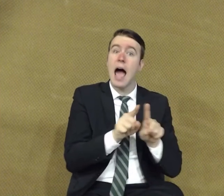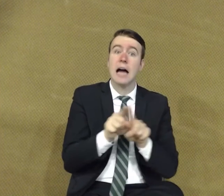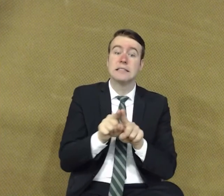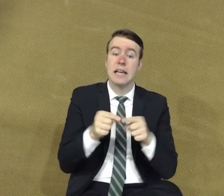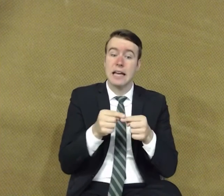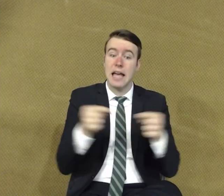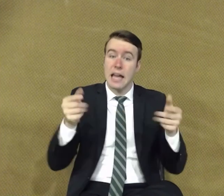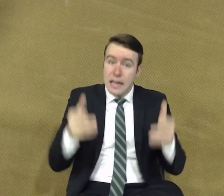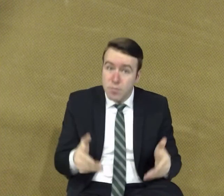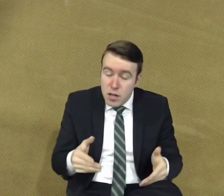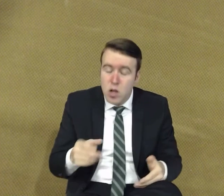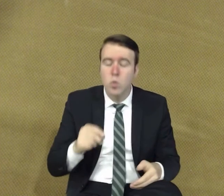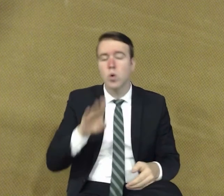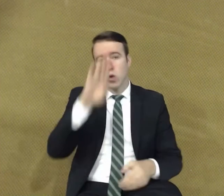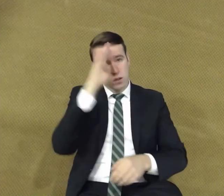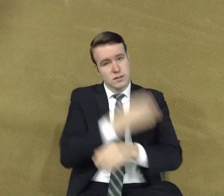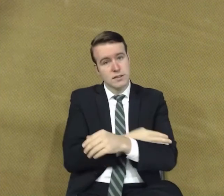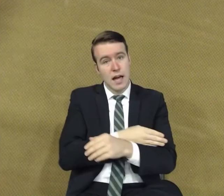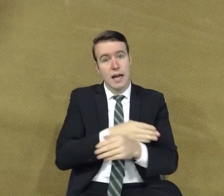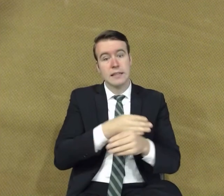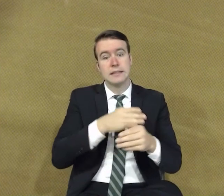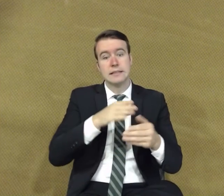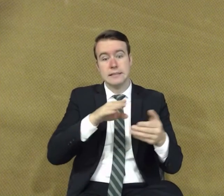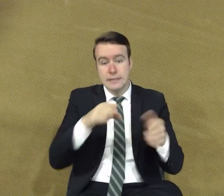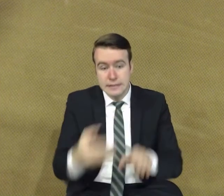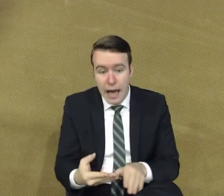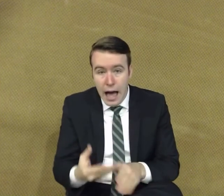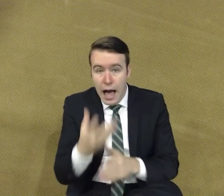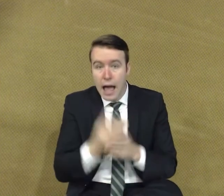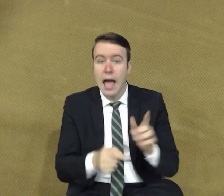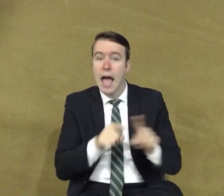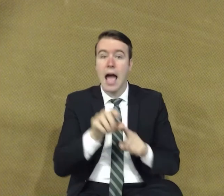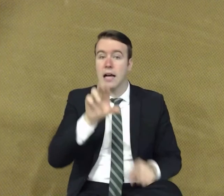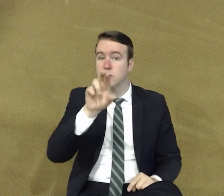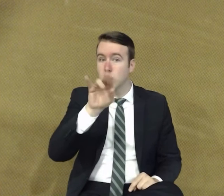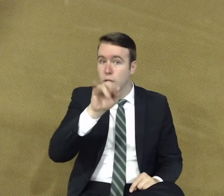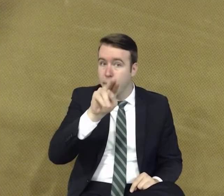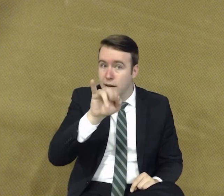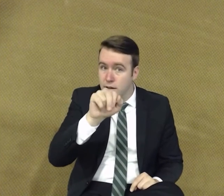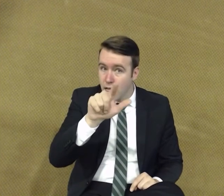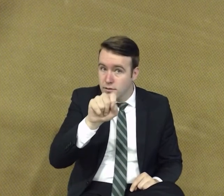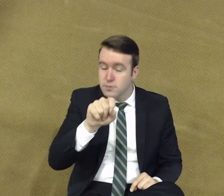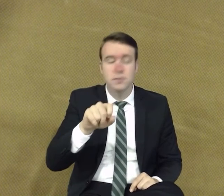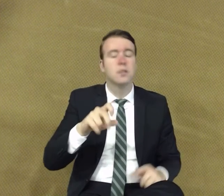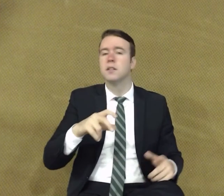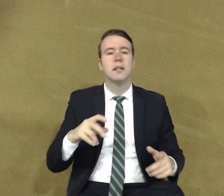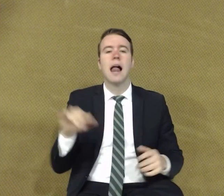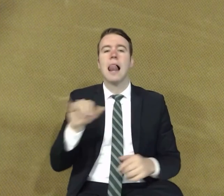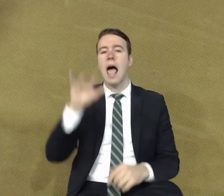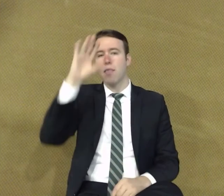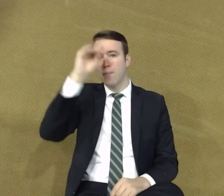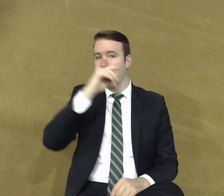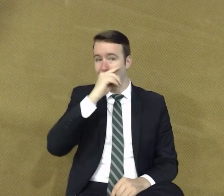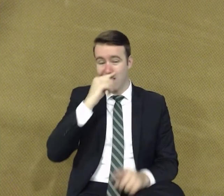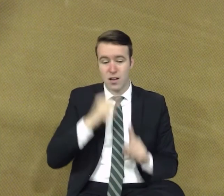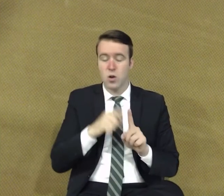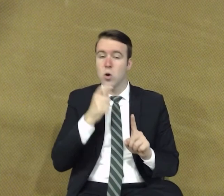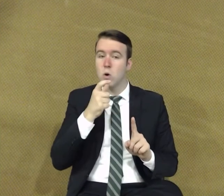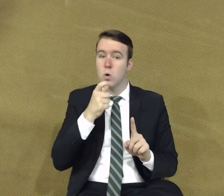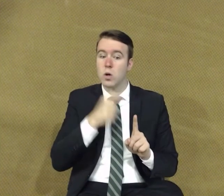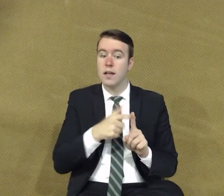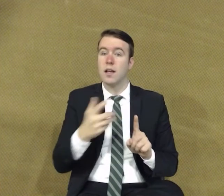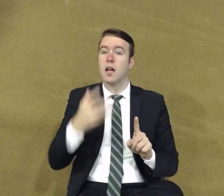enemies, whether your sons died as criminals, it's like the boy that was going to